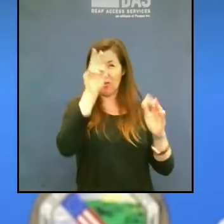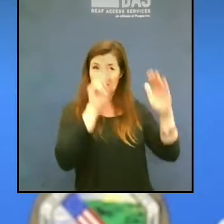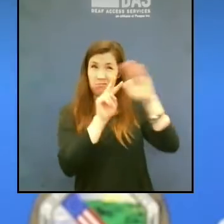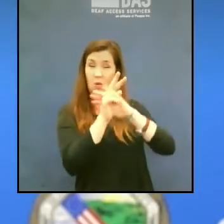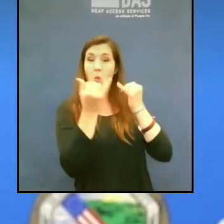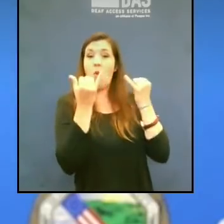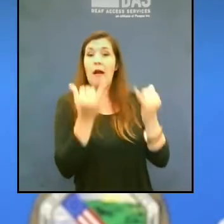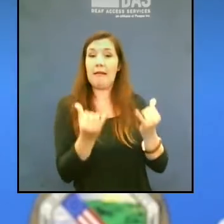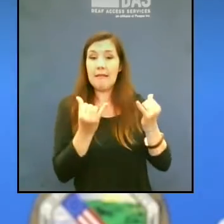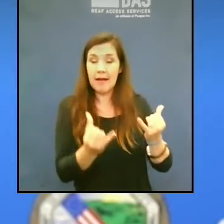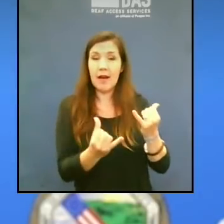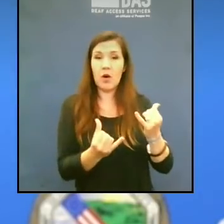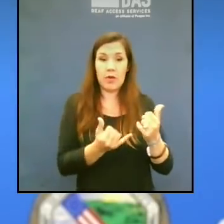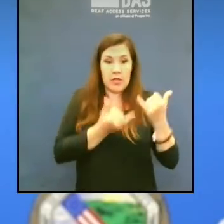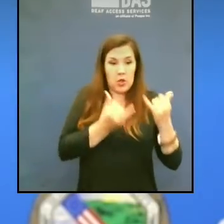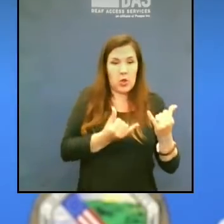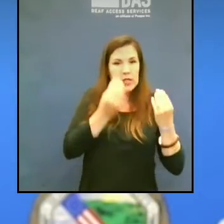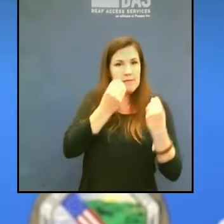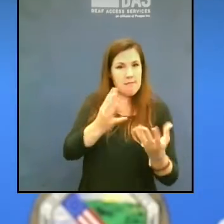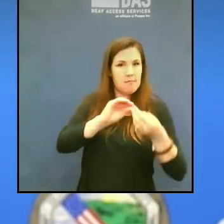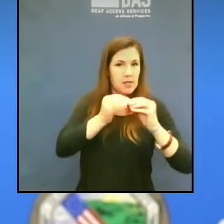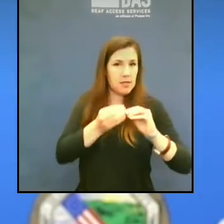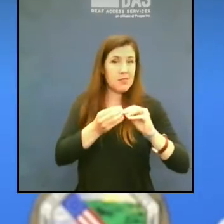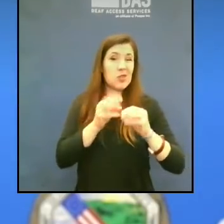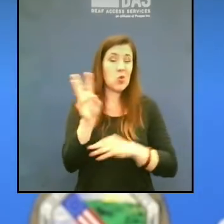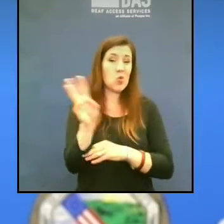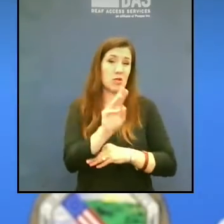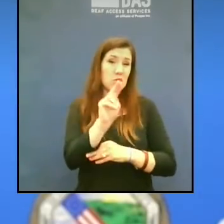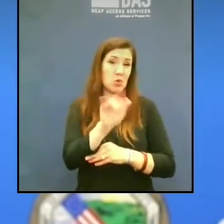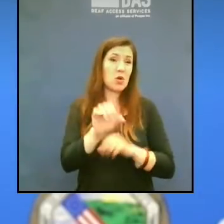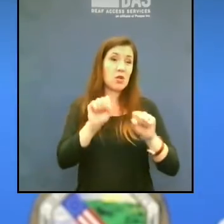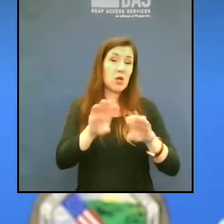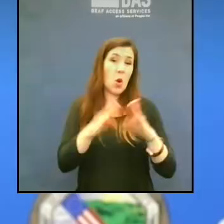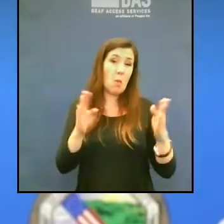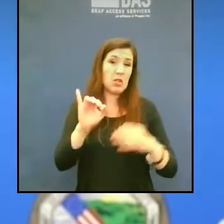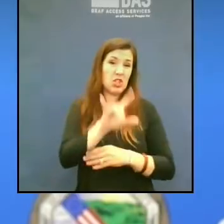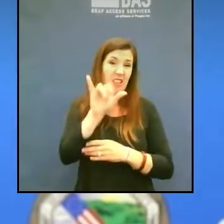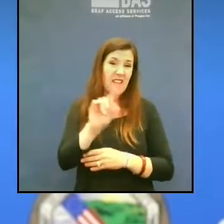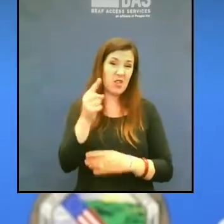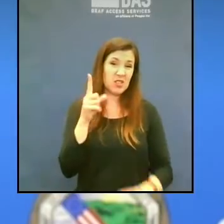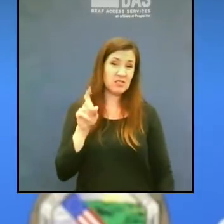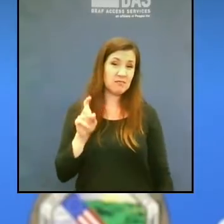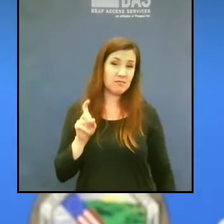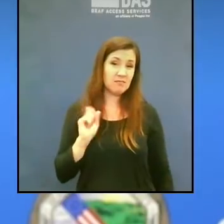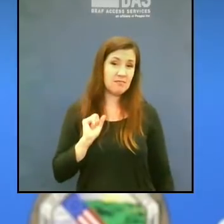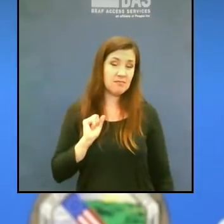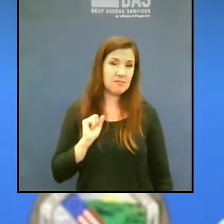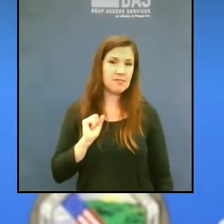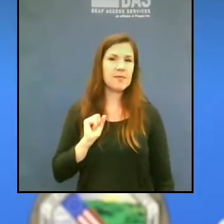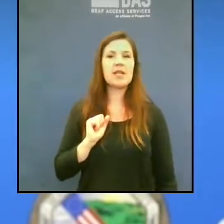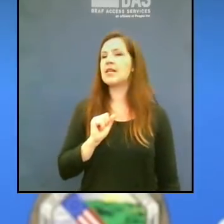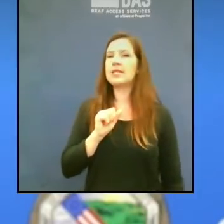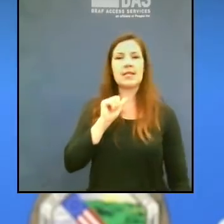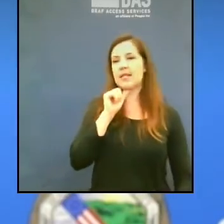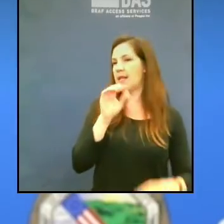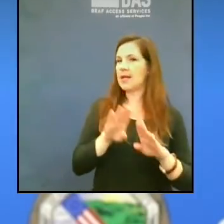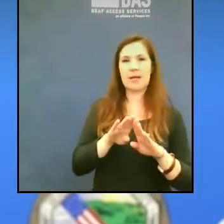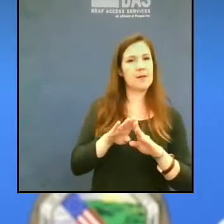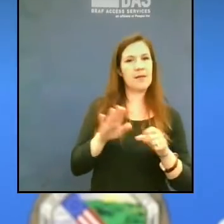now, given the data, that we could see Western New York completely reopen by July 1st? Well, not completely